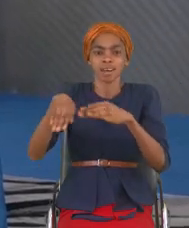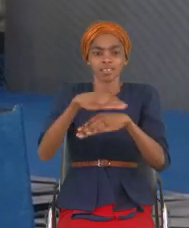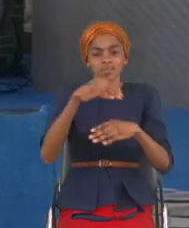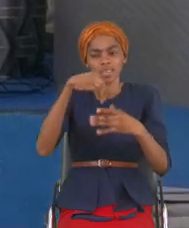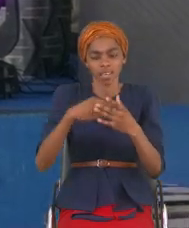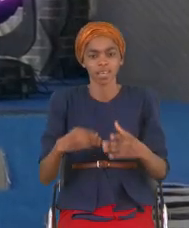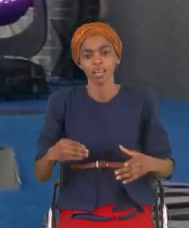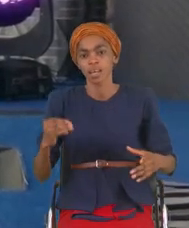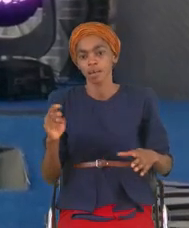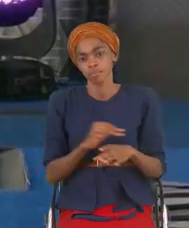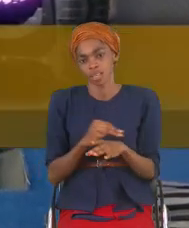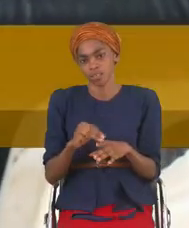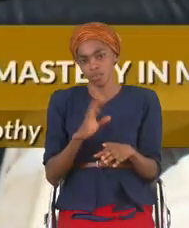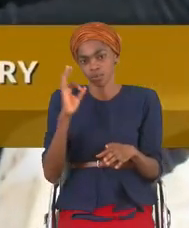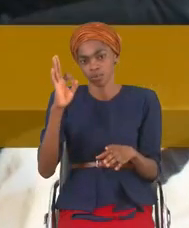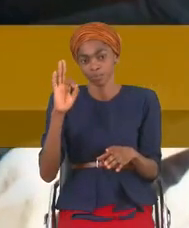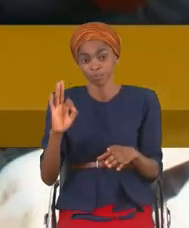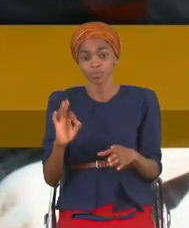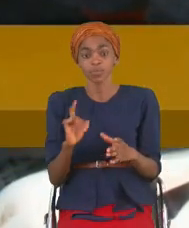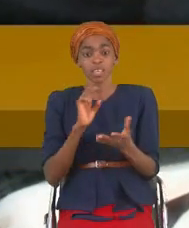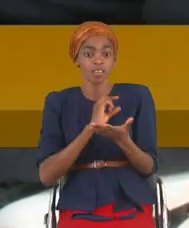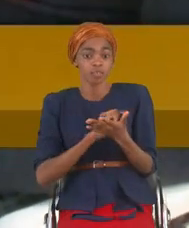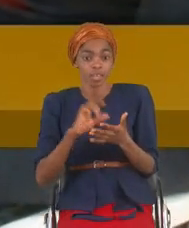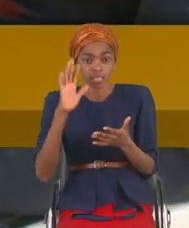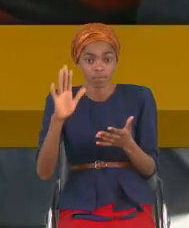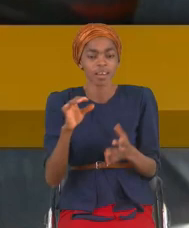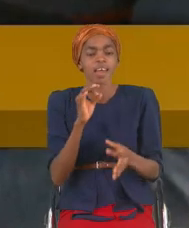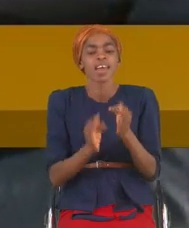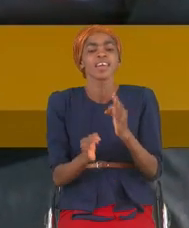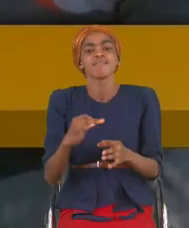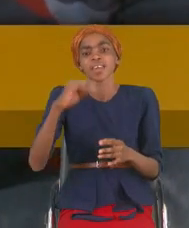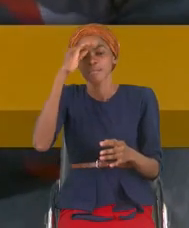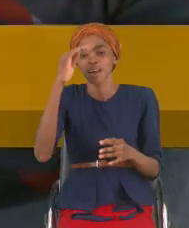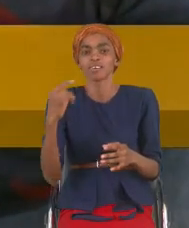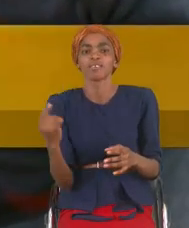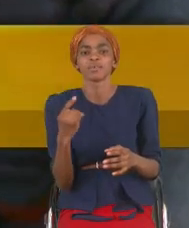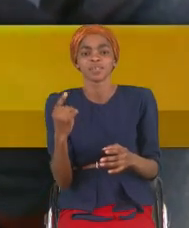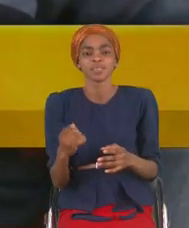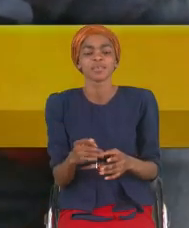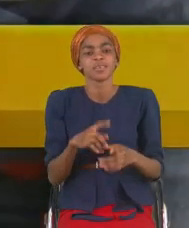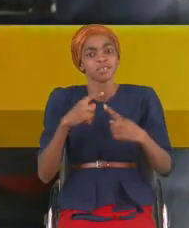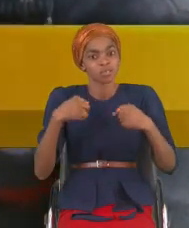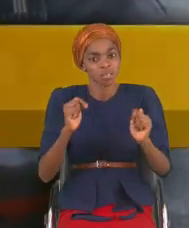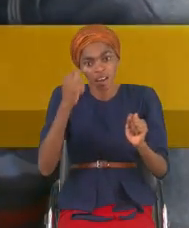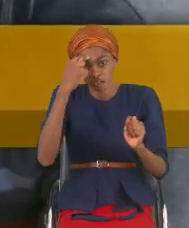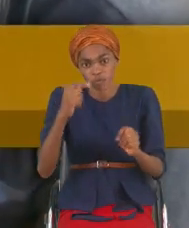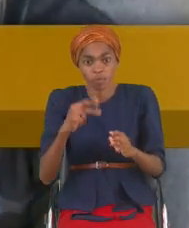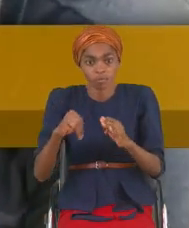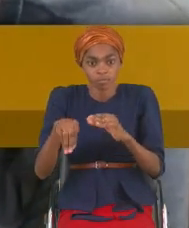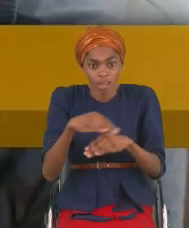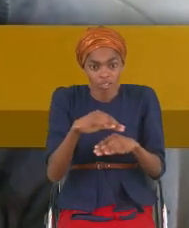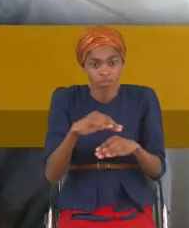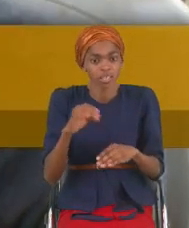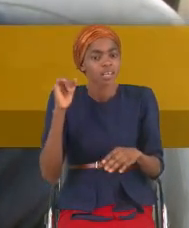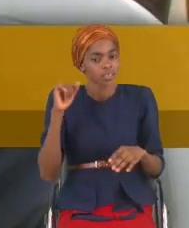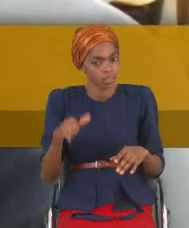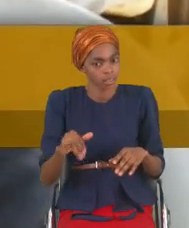5 in verse 5 and if a man also strive for masteries yet you see